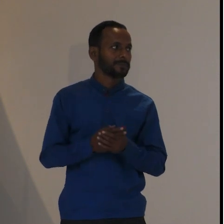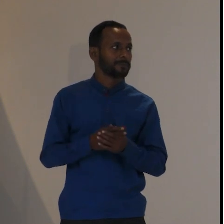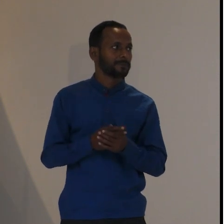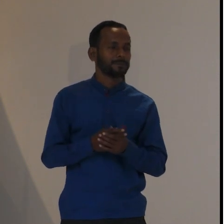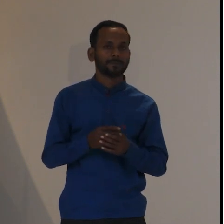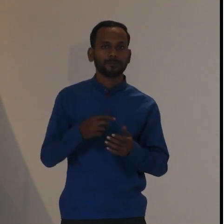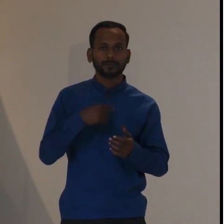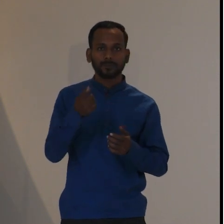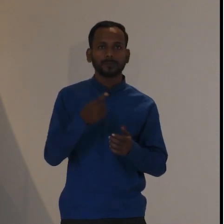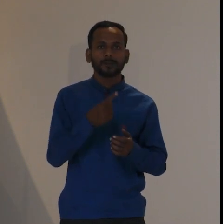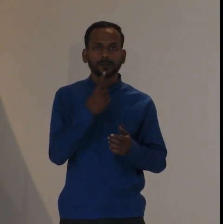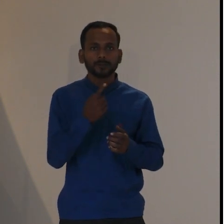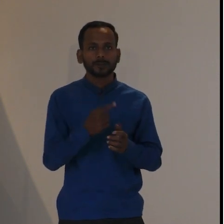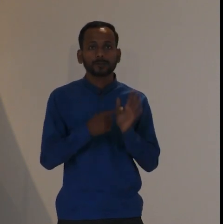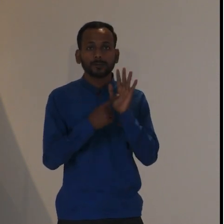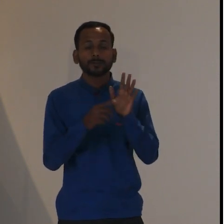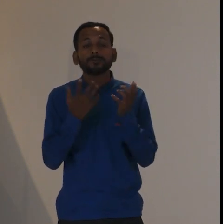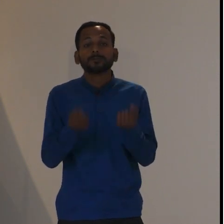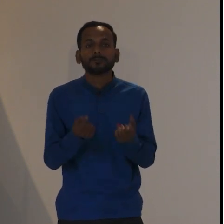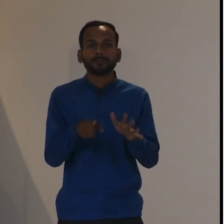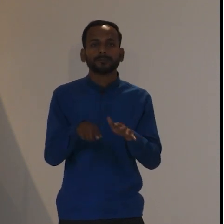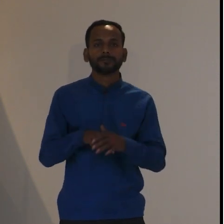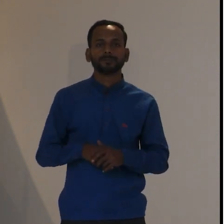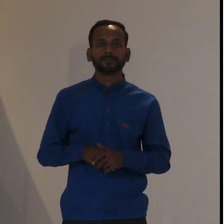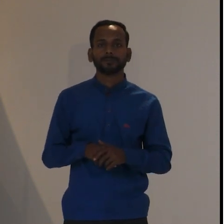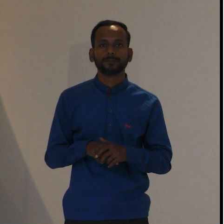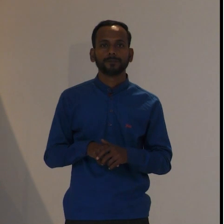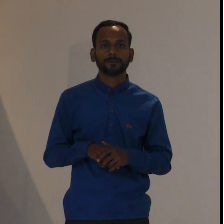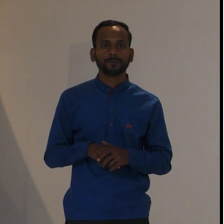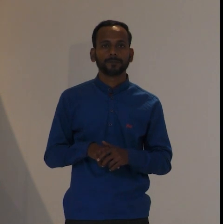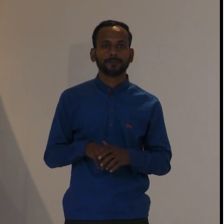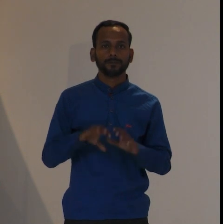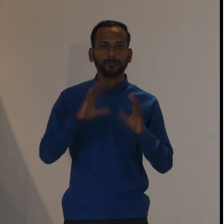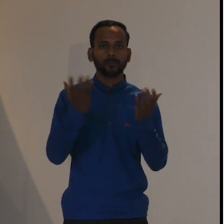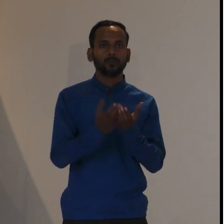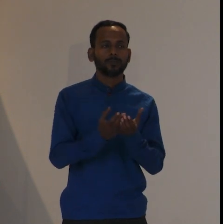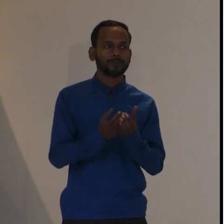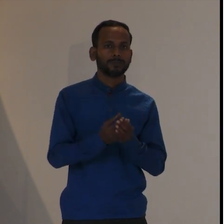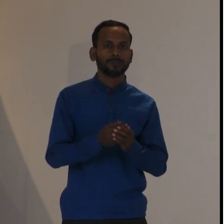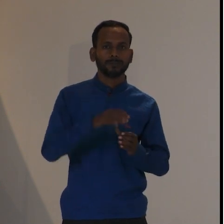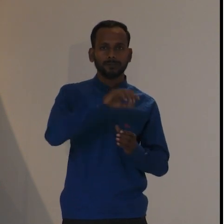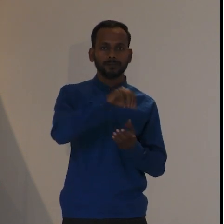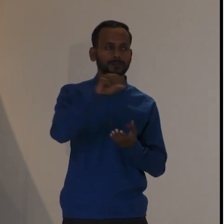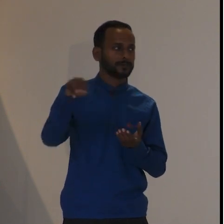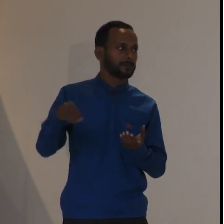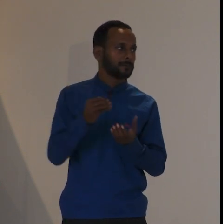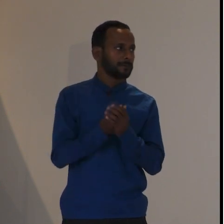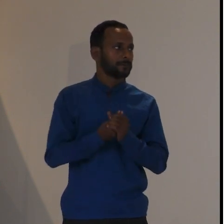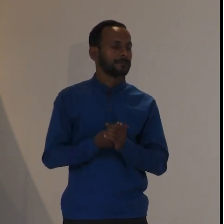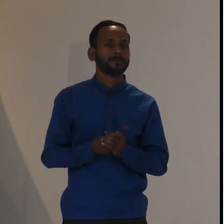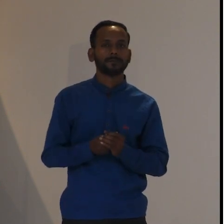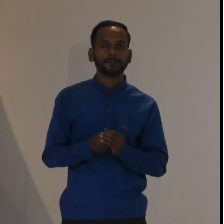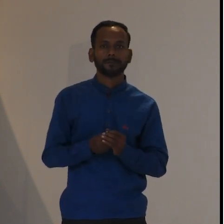decide on what medium would I do this in. And since the collection at the museum began with Major General's collection in the form